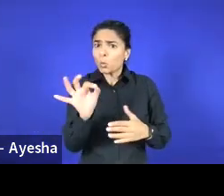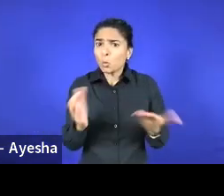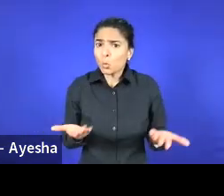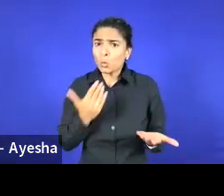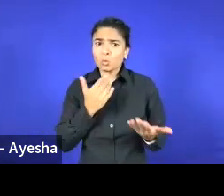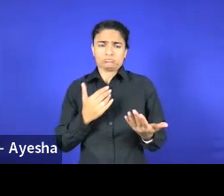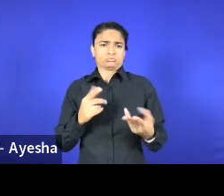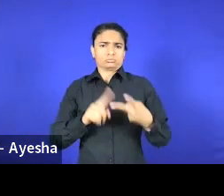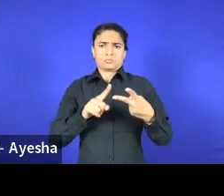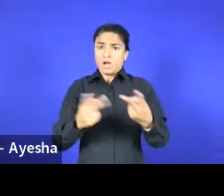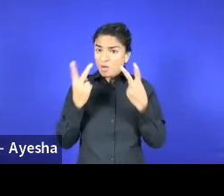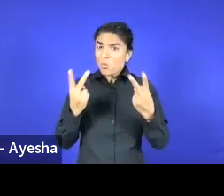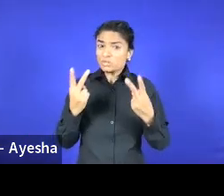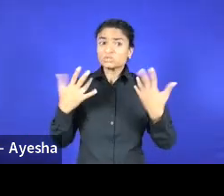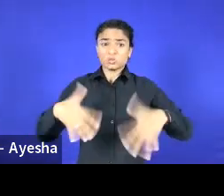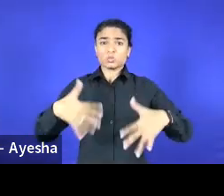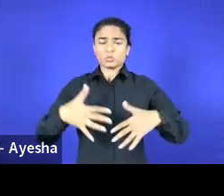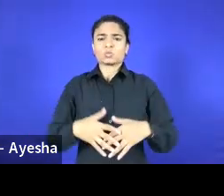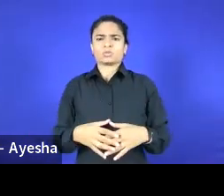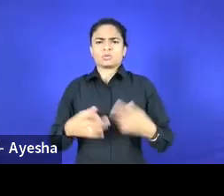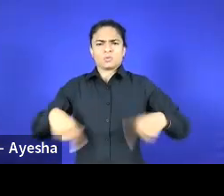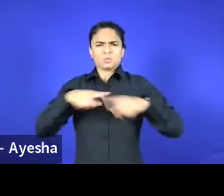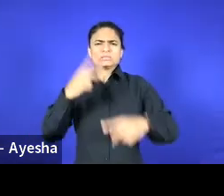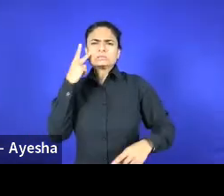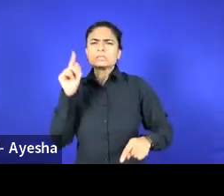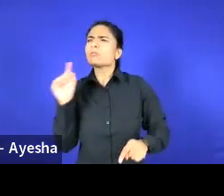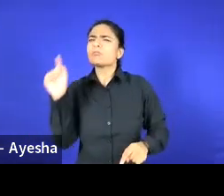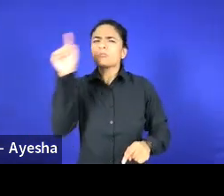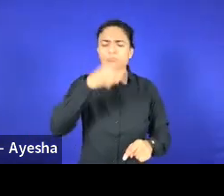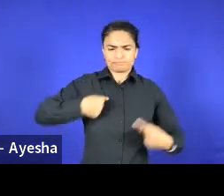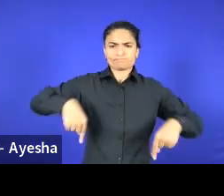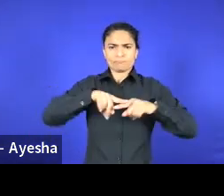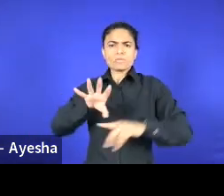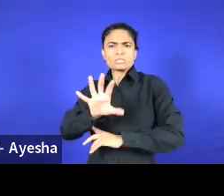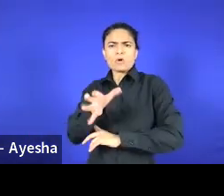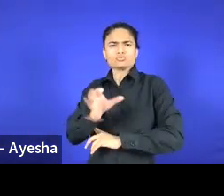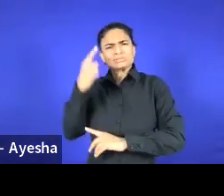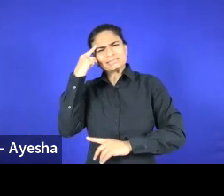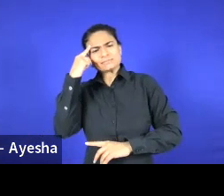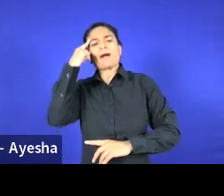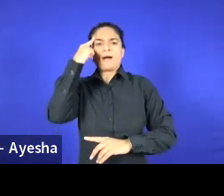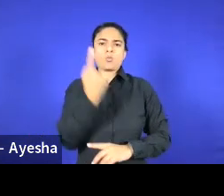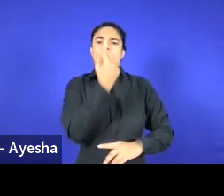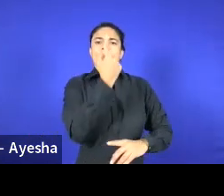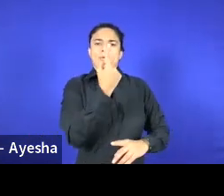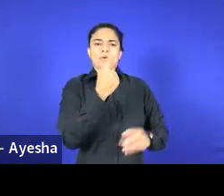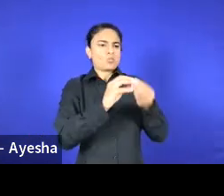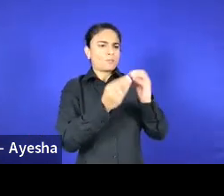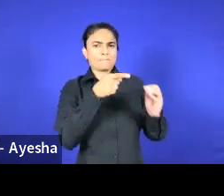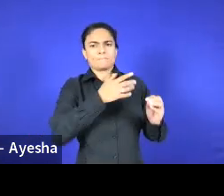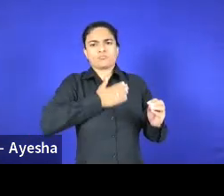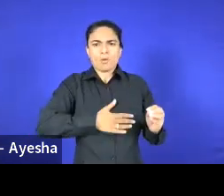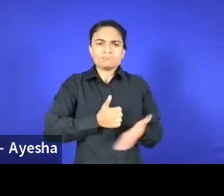country has to find an equation. And we saw, for instance, Cambodia trying to really balance all those different